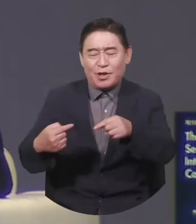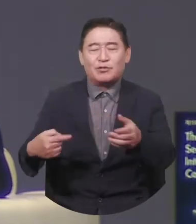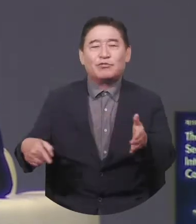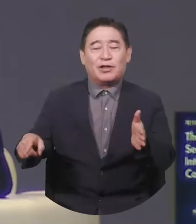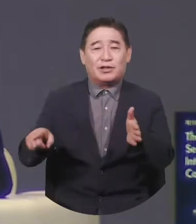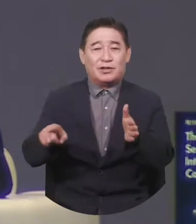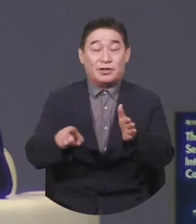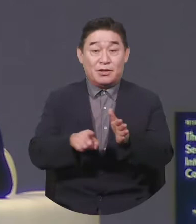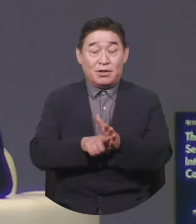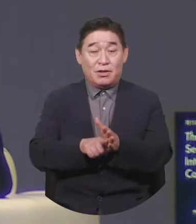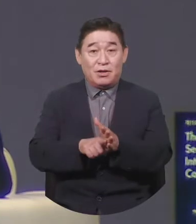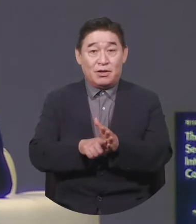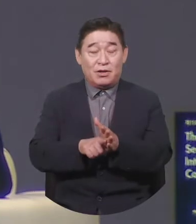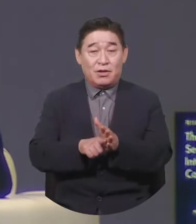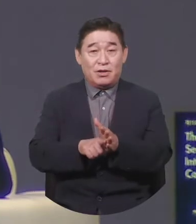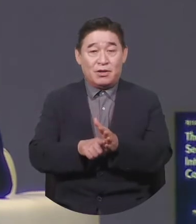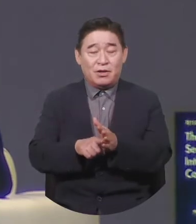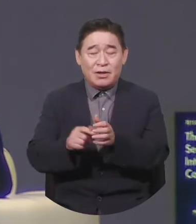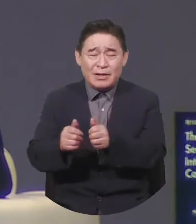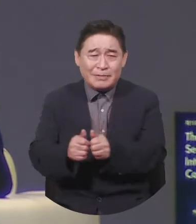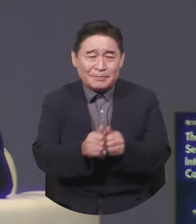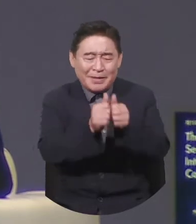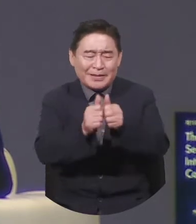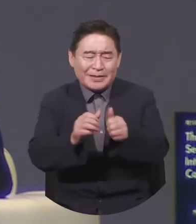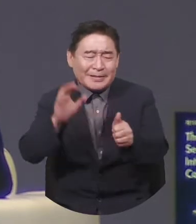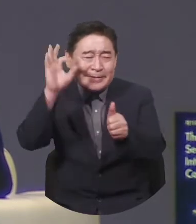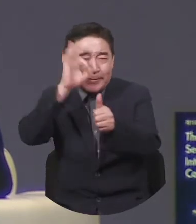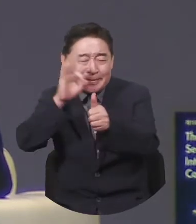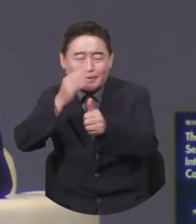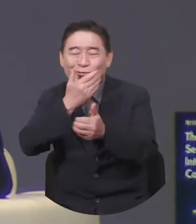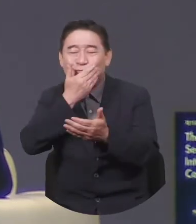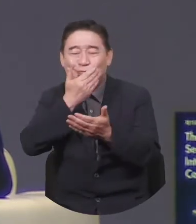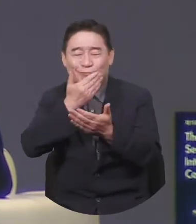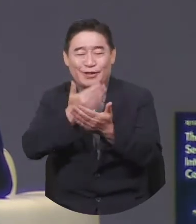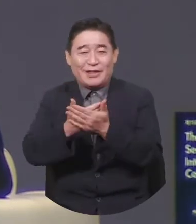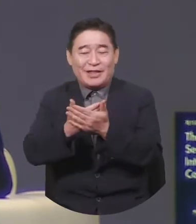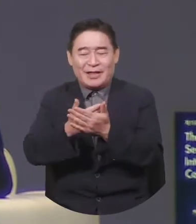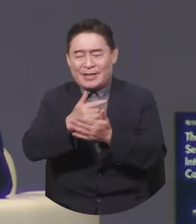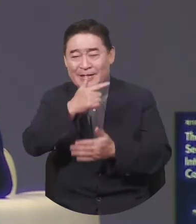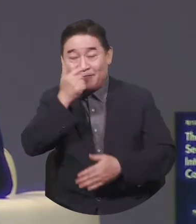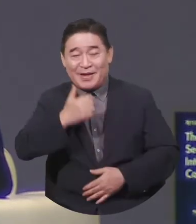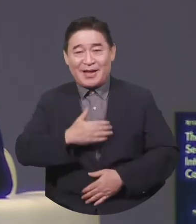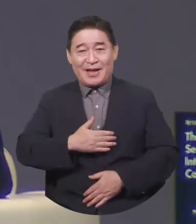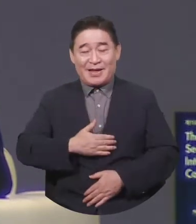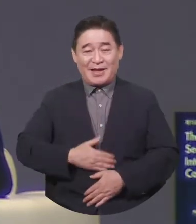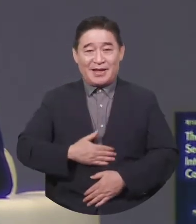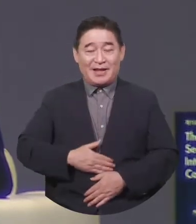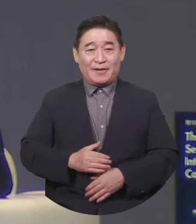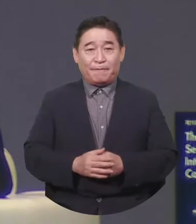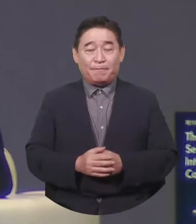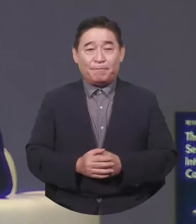that again is feasible to support again the SDGs.